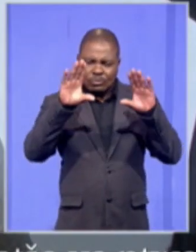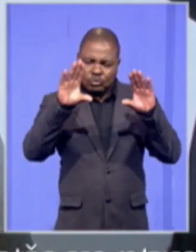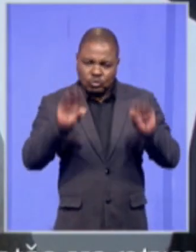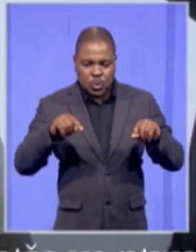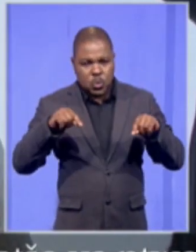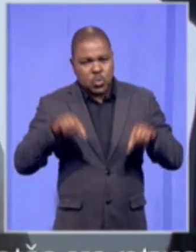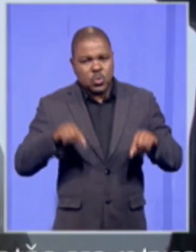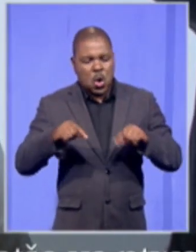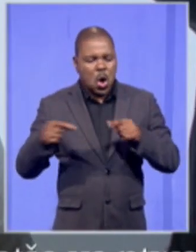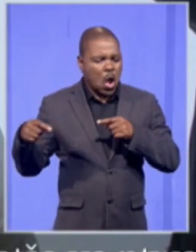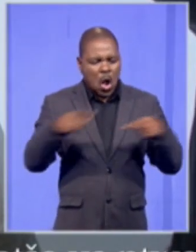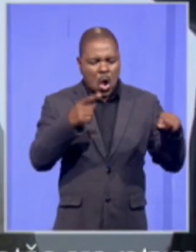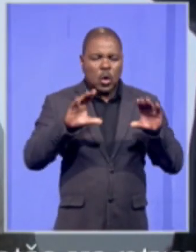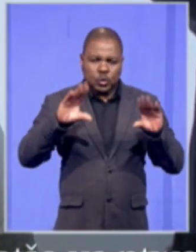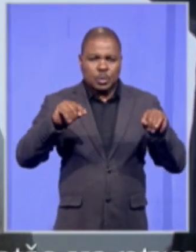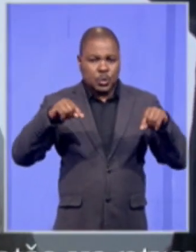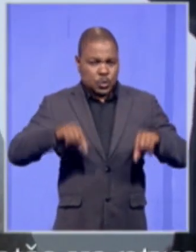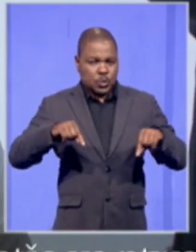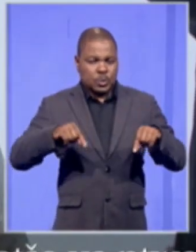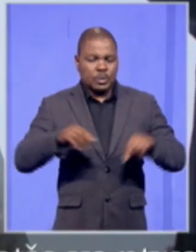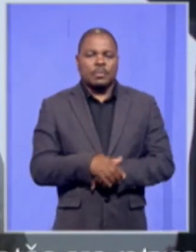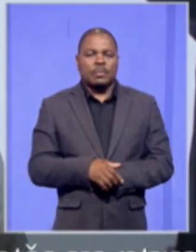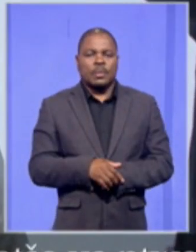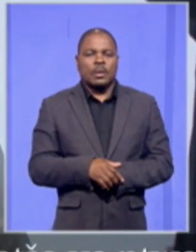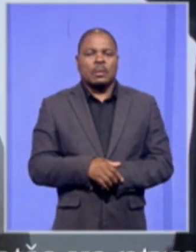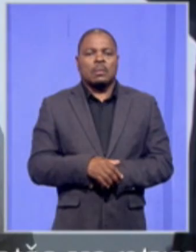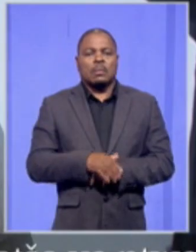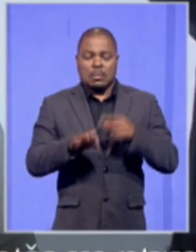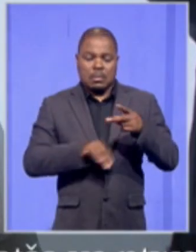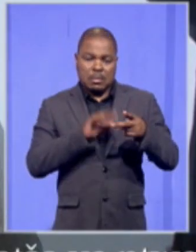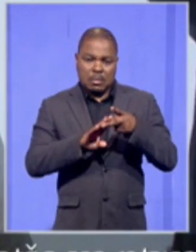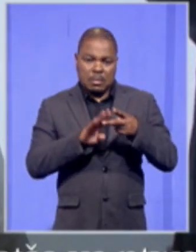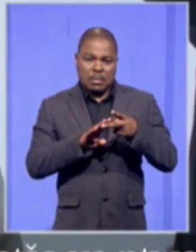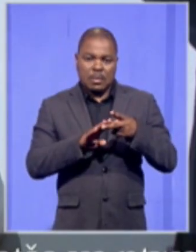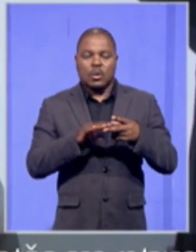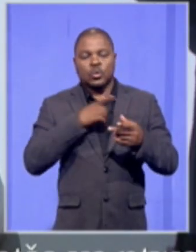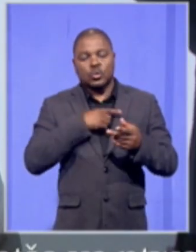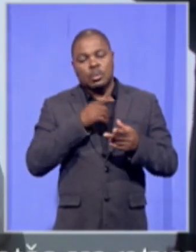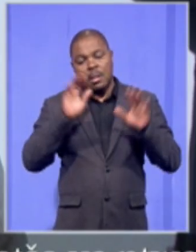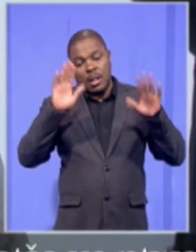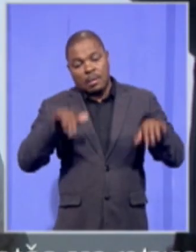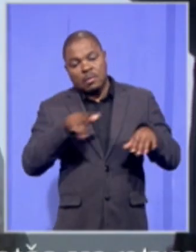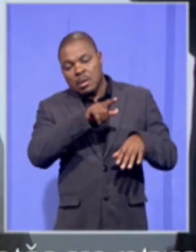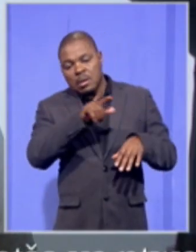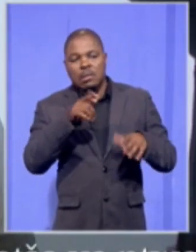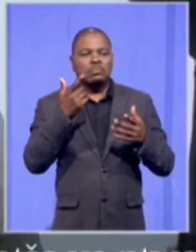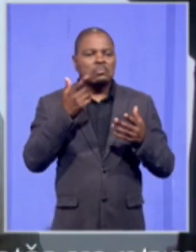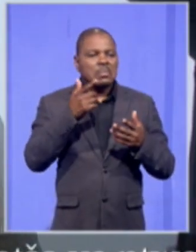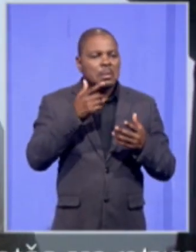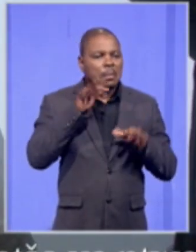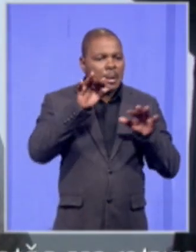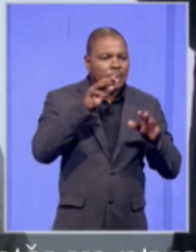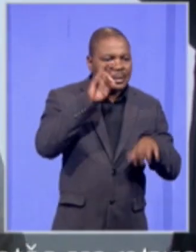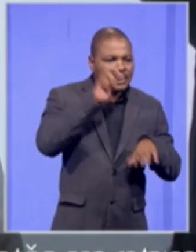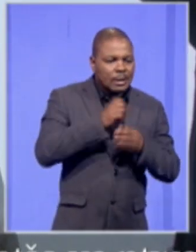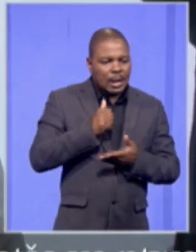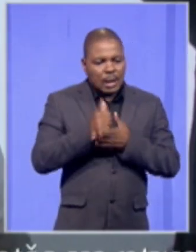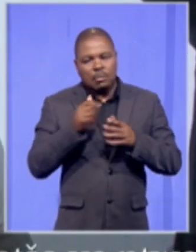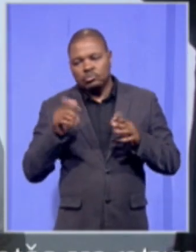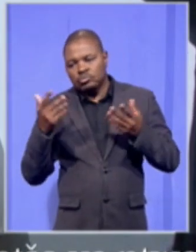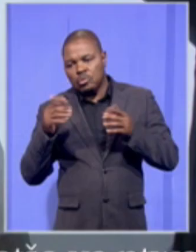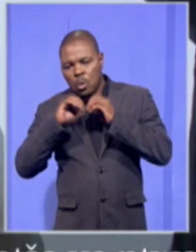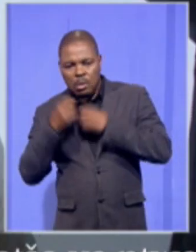of hostilities, the withdrawal, the allowance of humanitarian access, and also